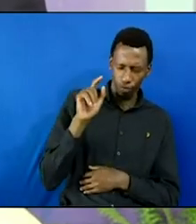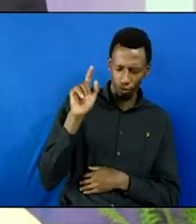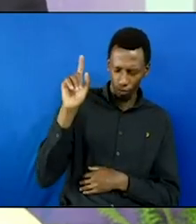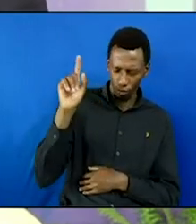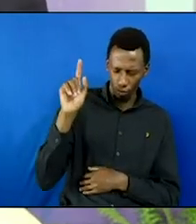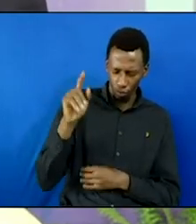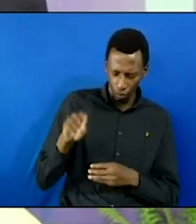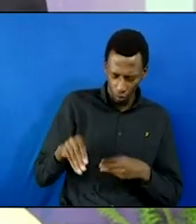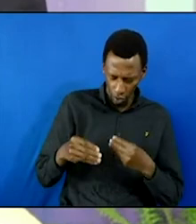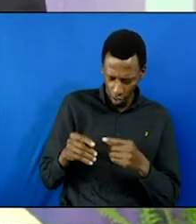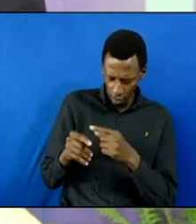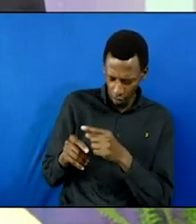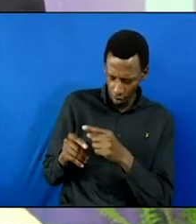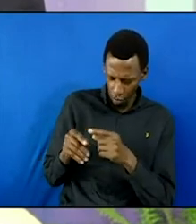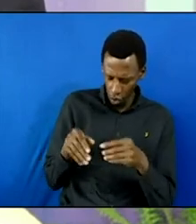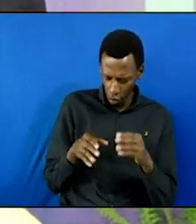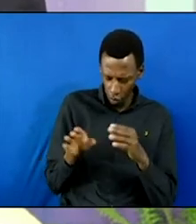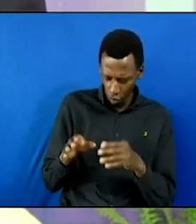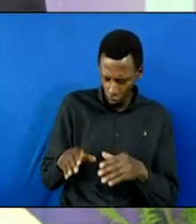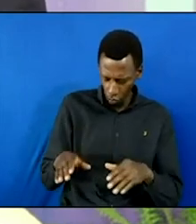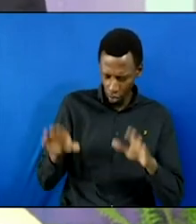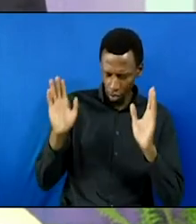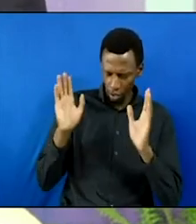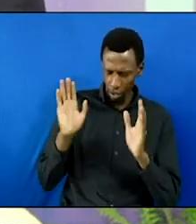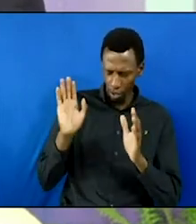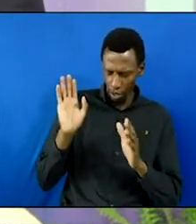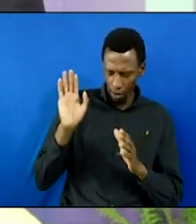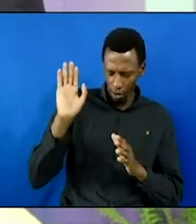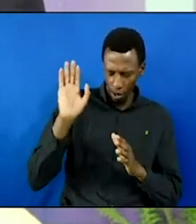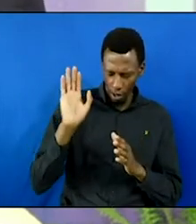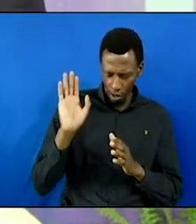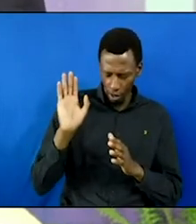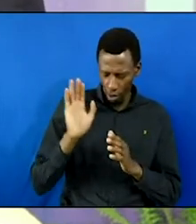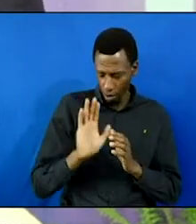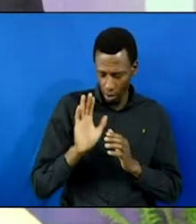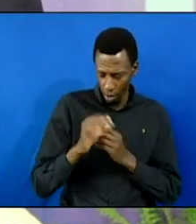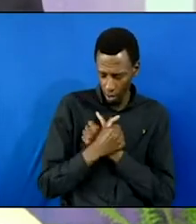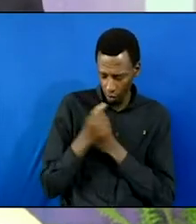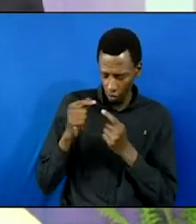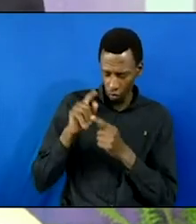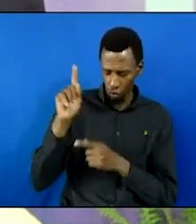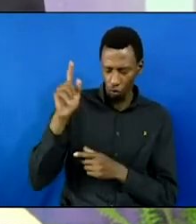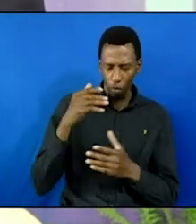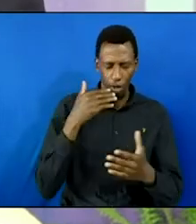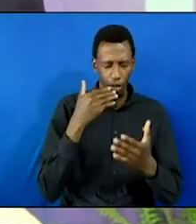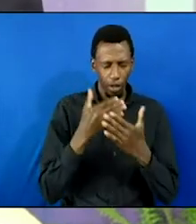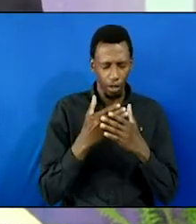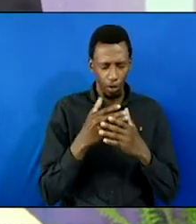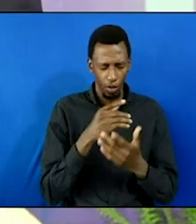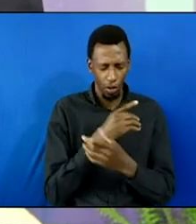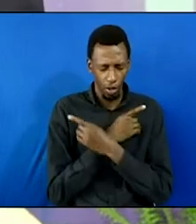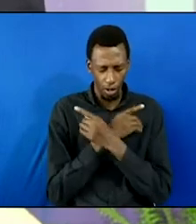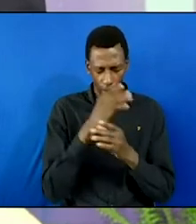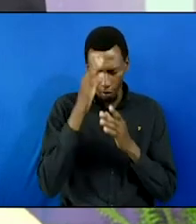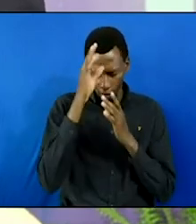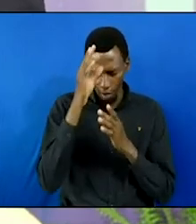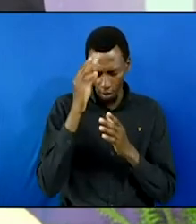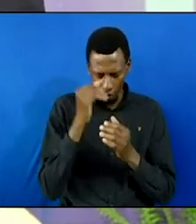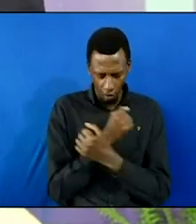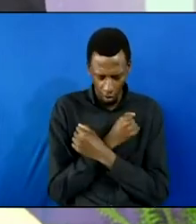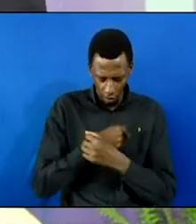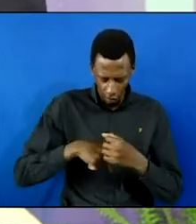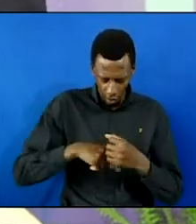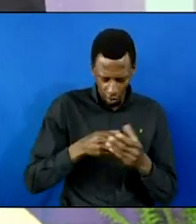to surrender his life to you. Thank you, dear Father, for loving this way. Thank you for your